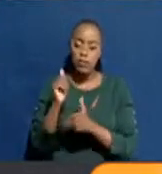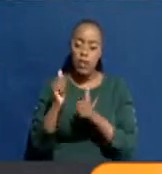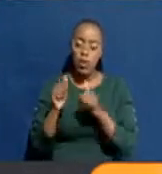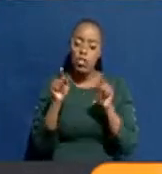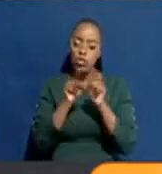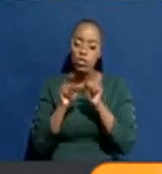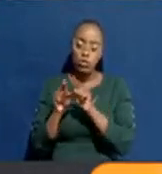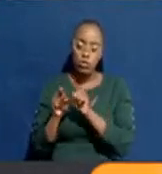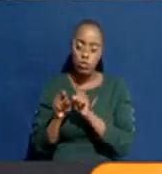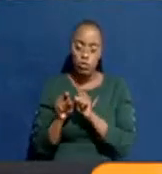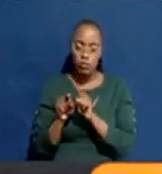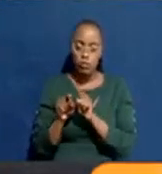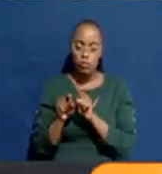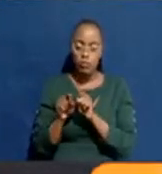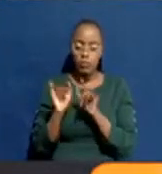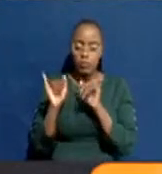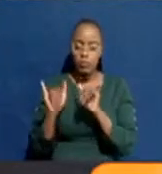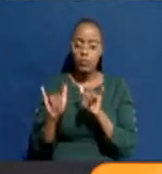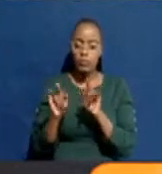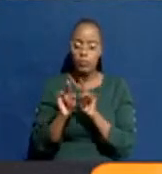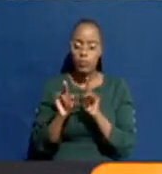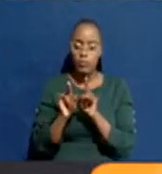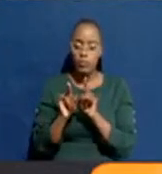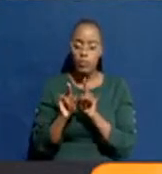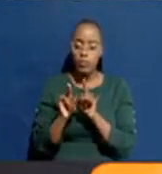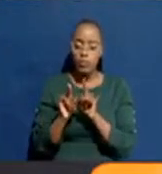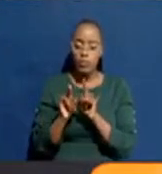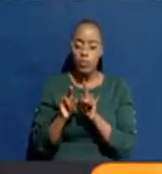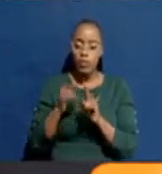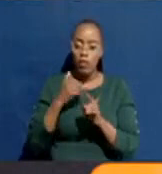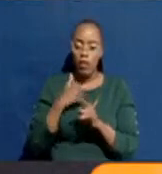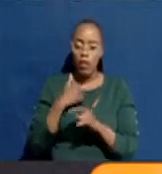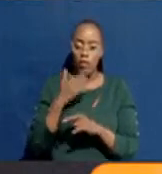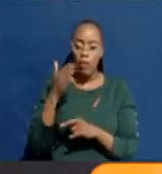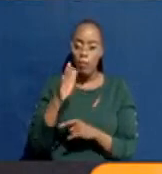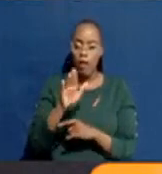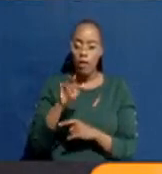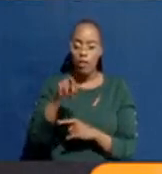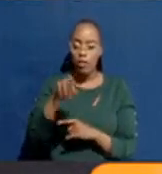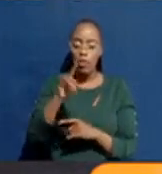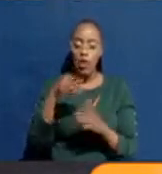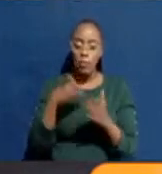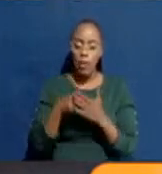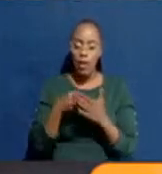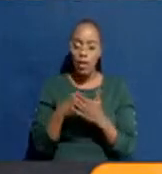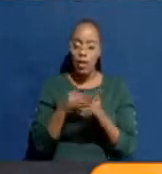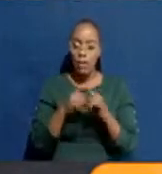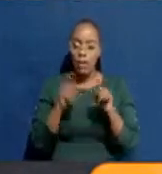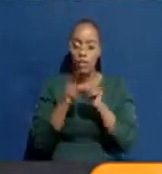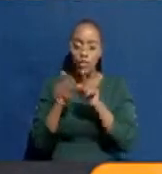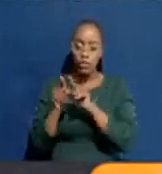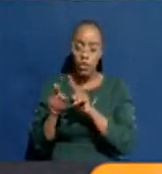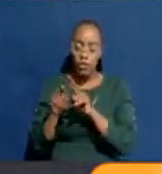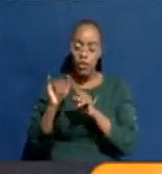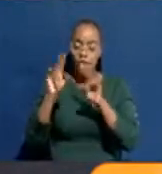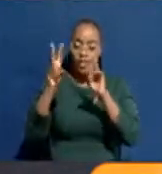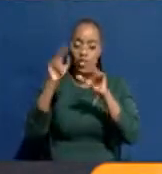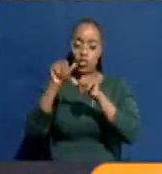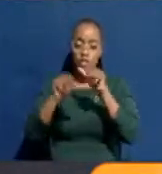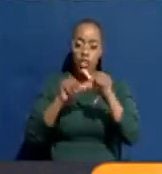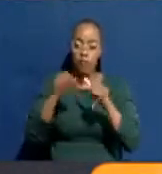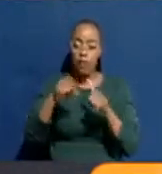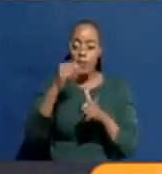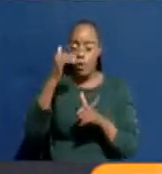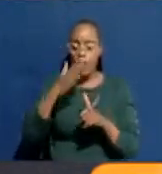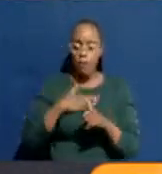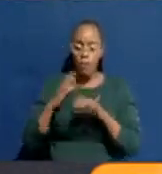also remains as a fund that you get back your money? But also, mm-hmm. that issue about why